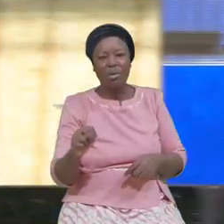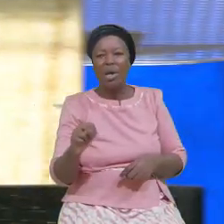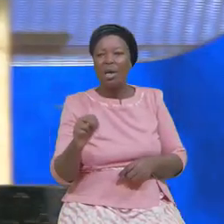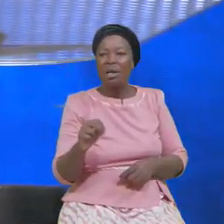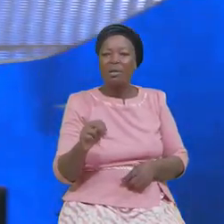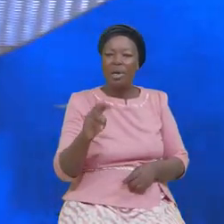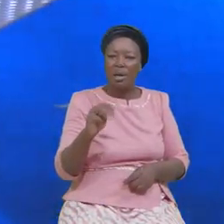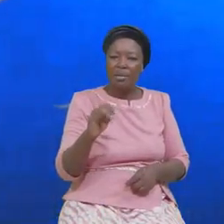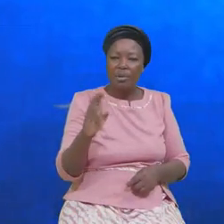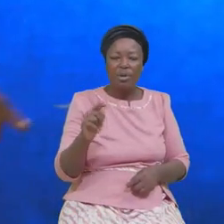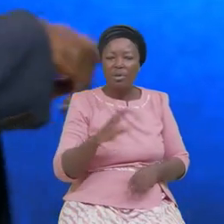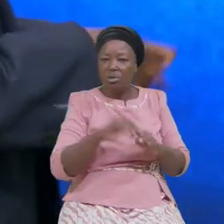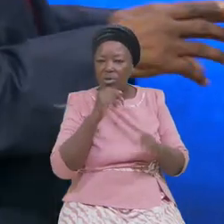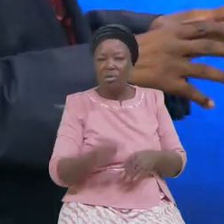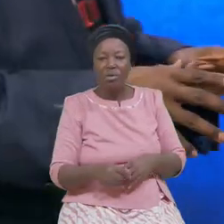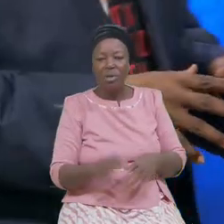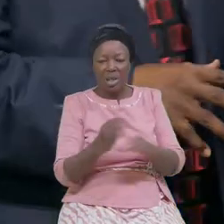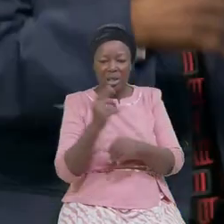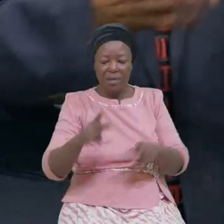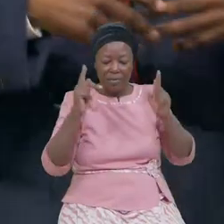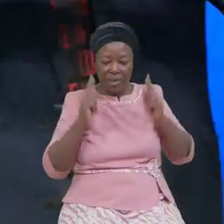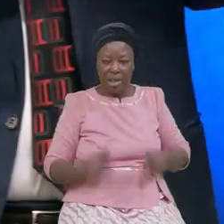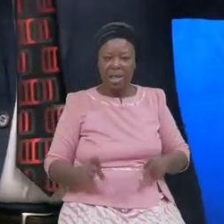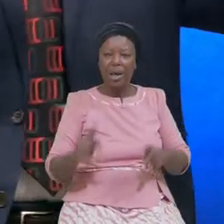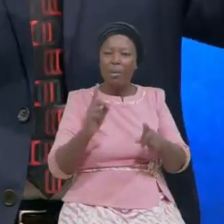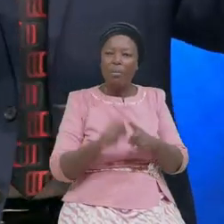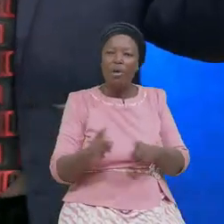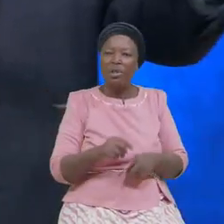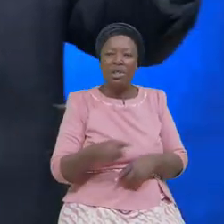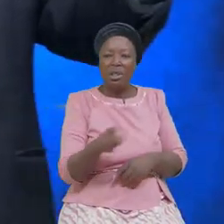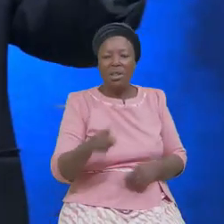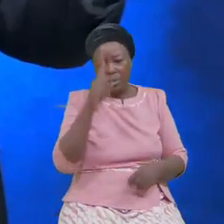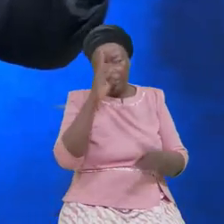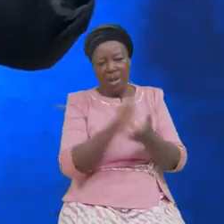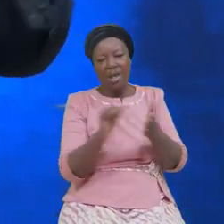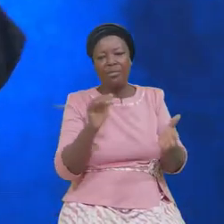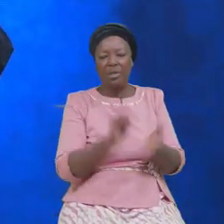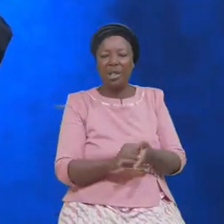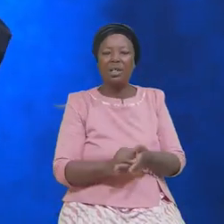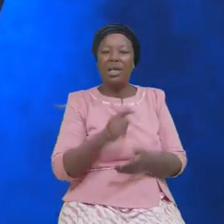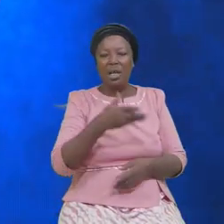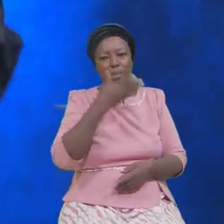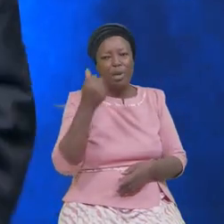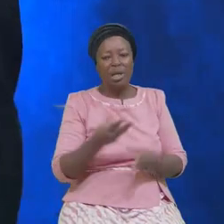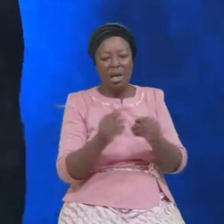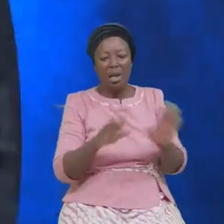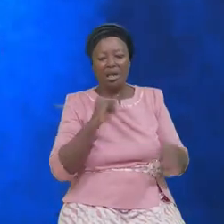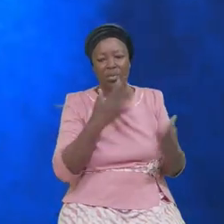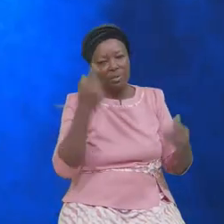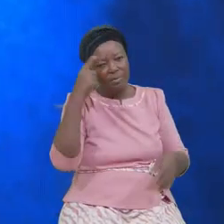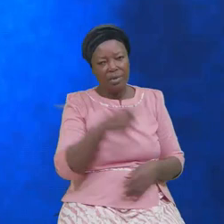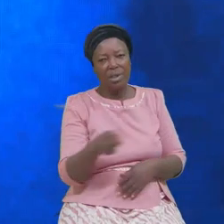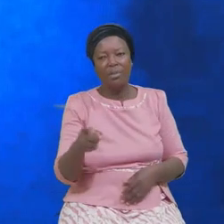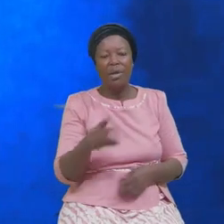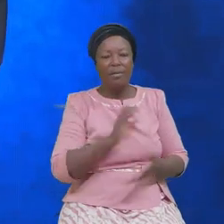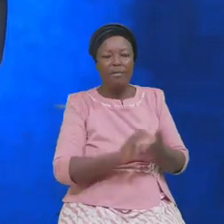get physically into the promised pleasant land, but they believed a better land waiting for them. Look at verse